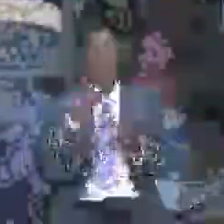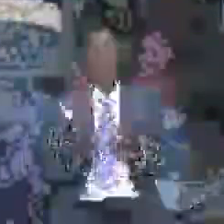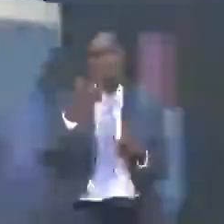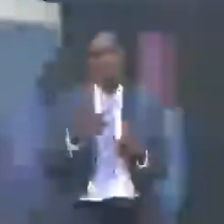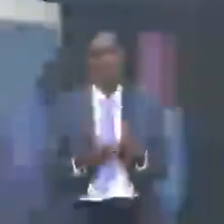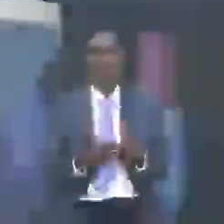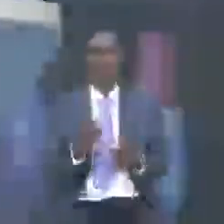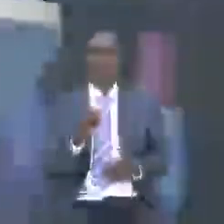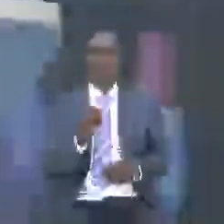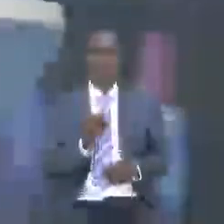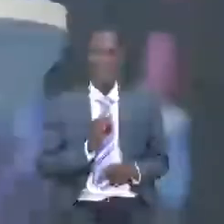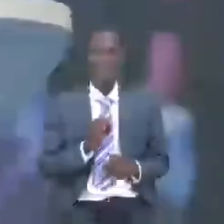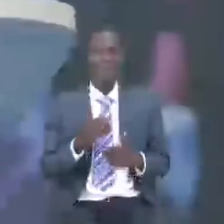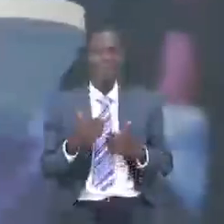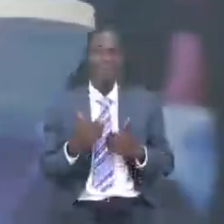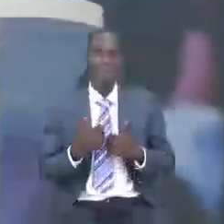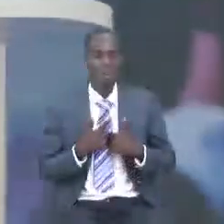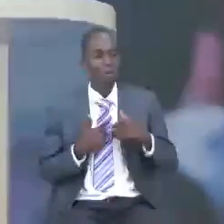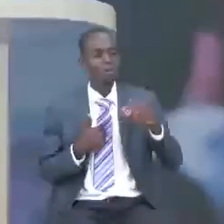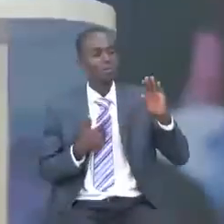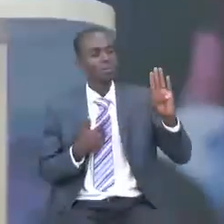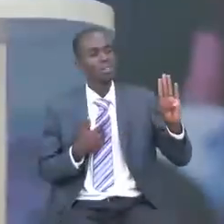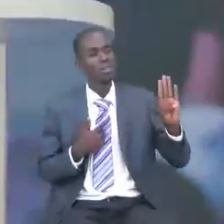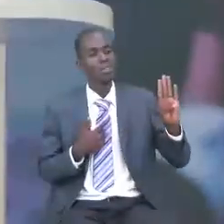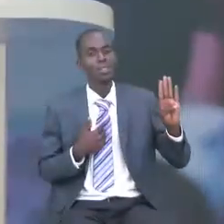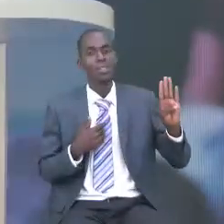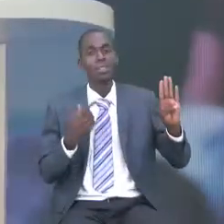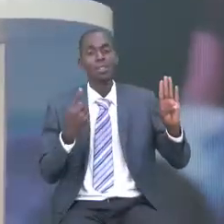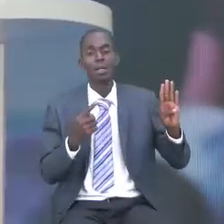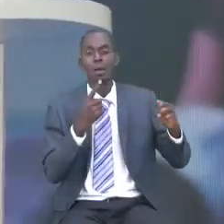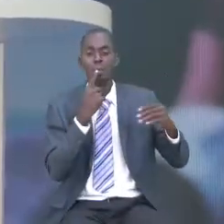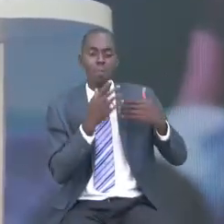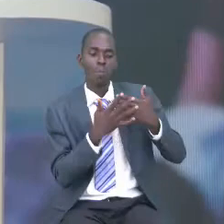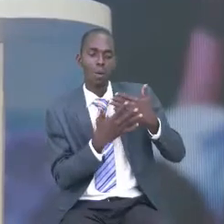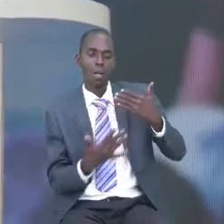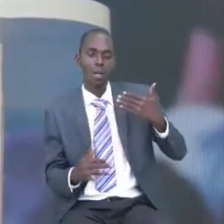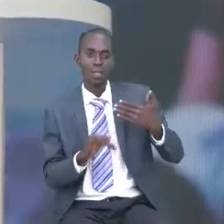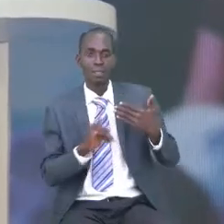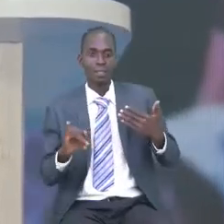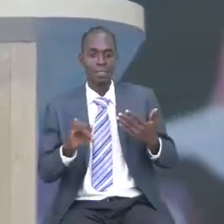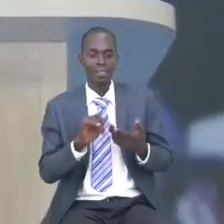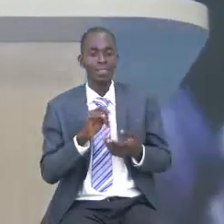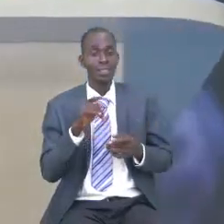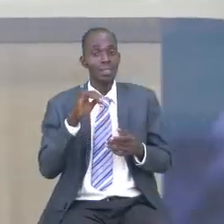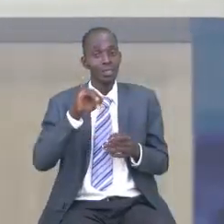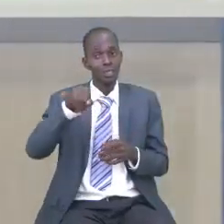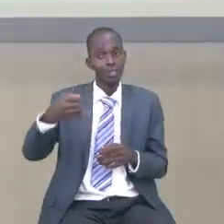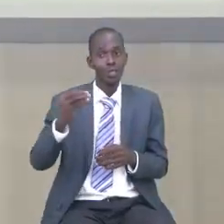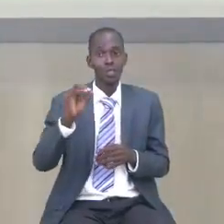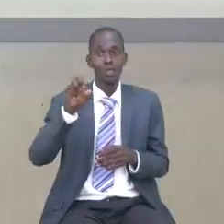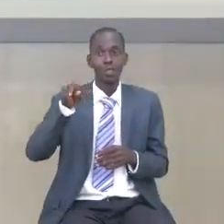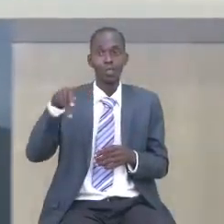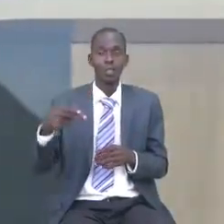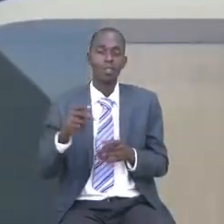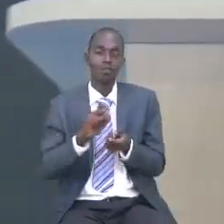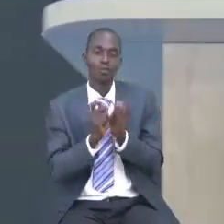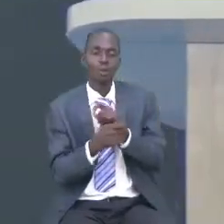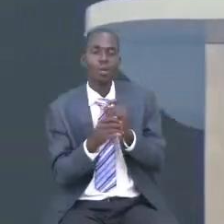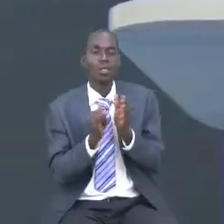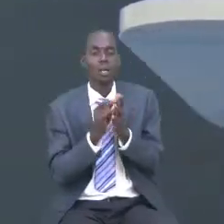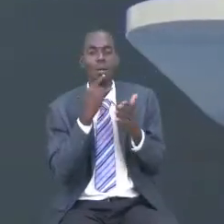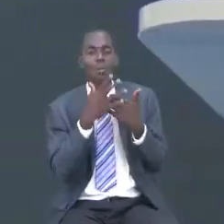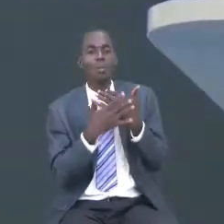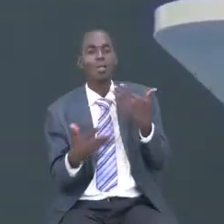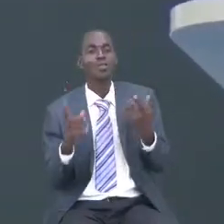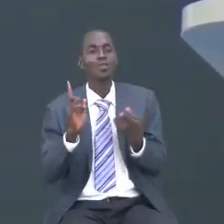I have a B, the bleeding, it turned the bleeding to a